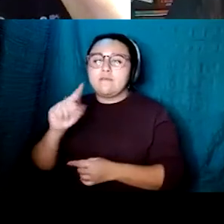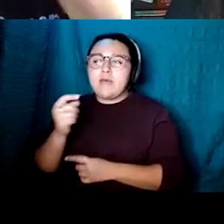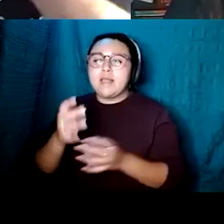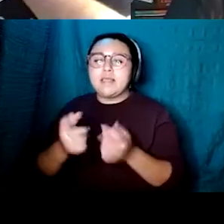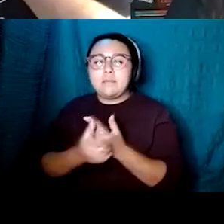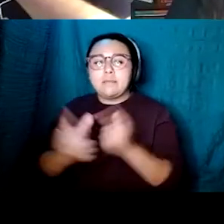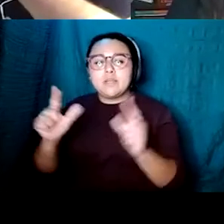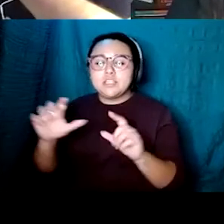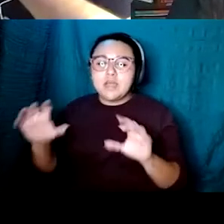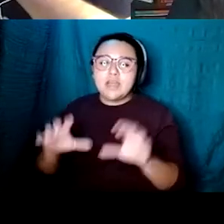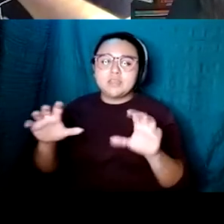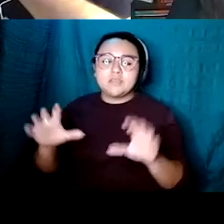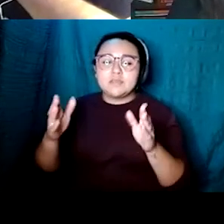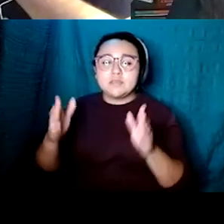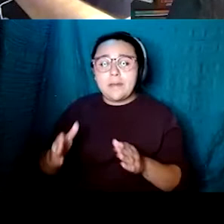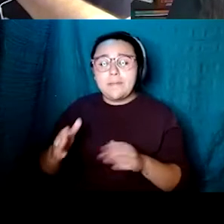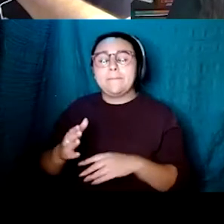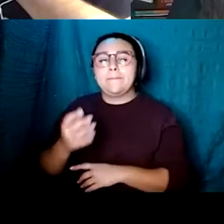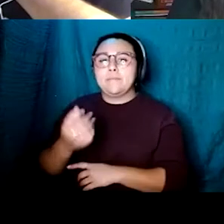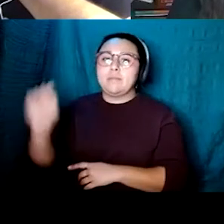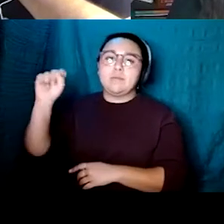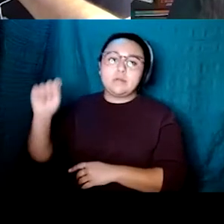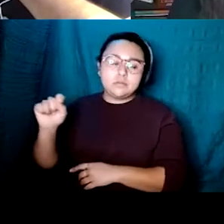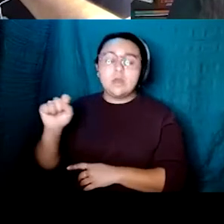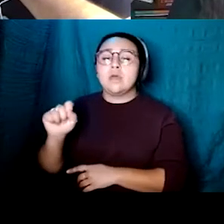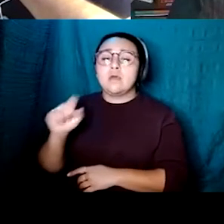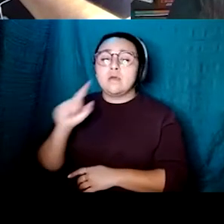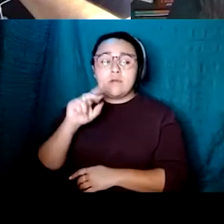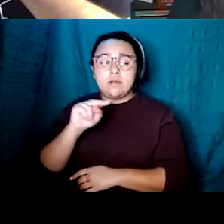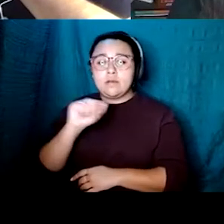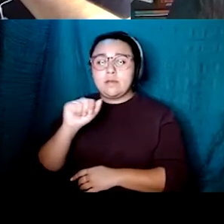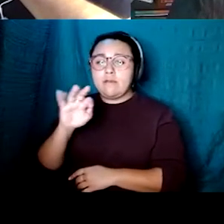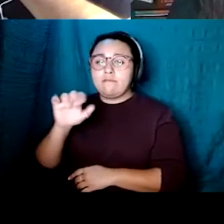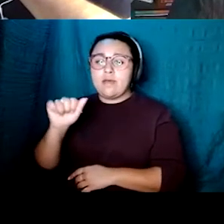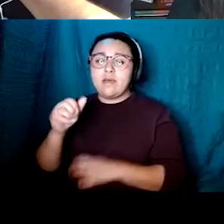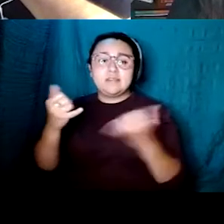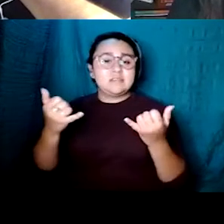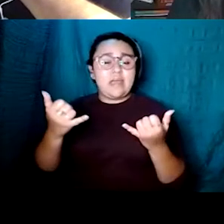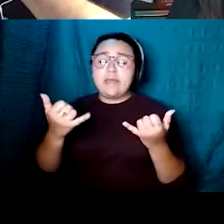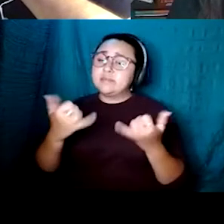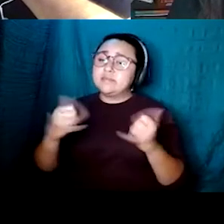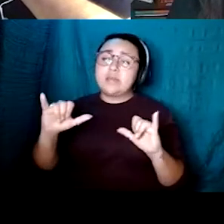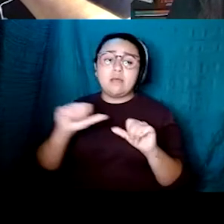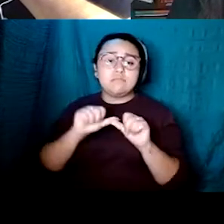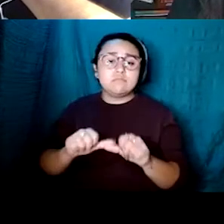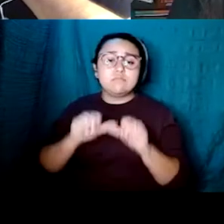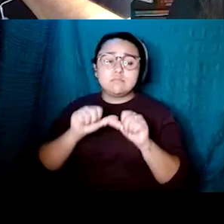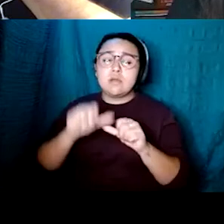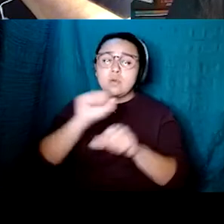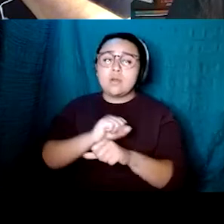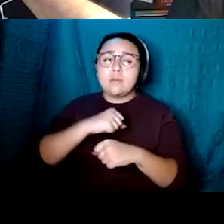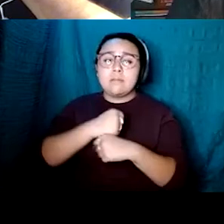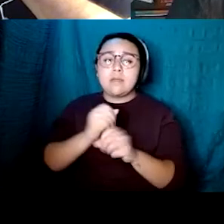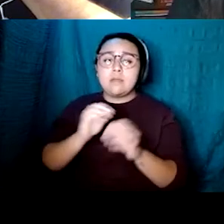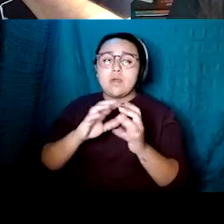you know, for NAAFA specifically, we're constantly these days working on creating more intersectional spaces,